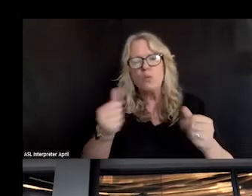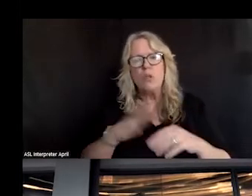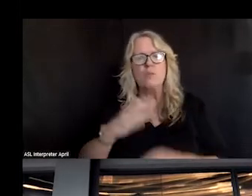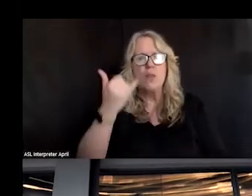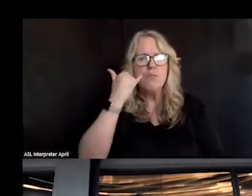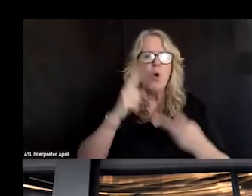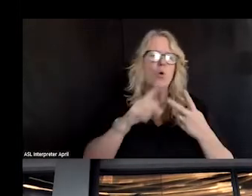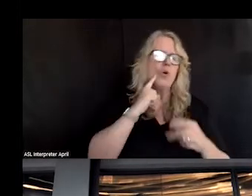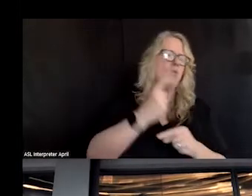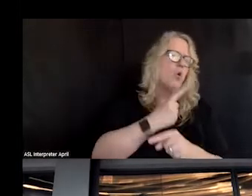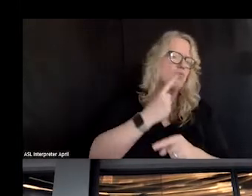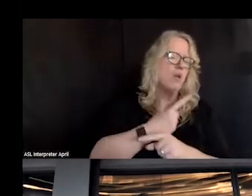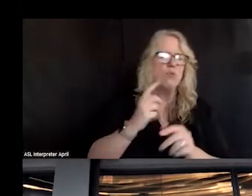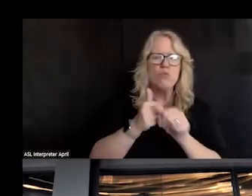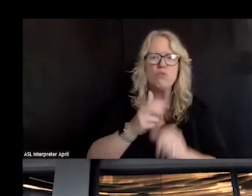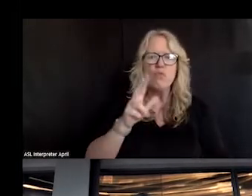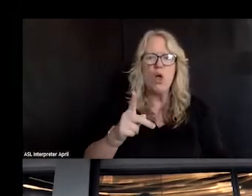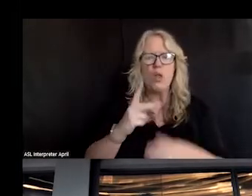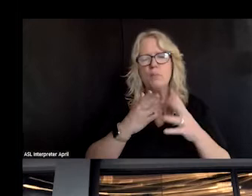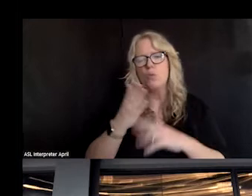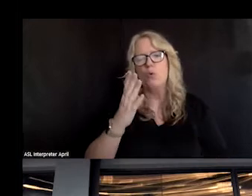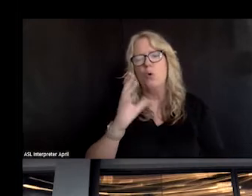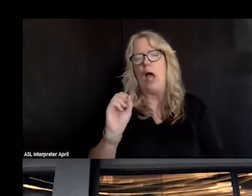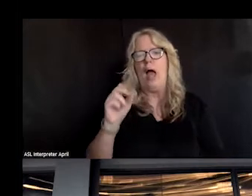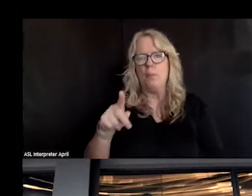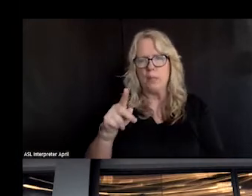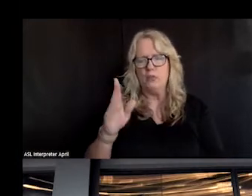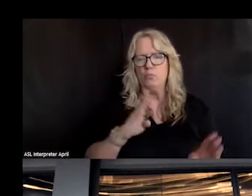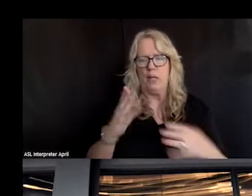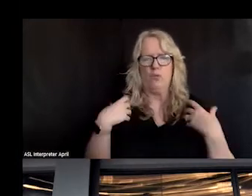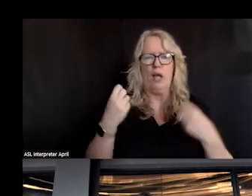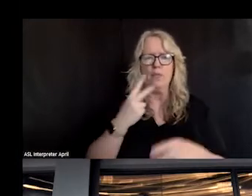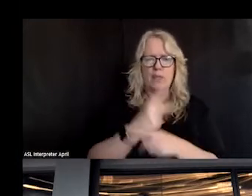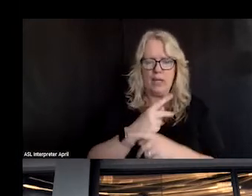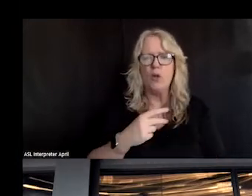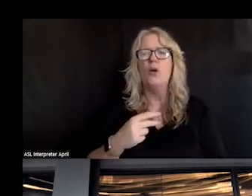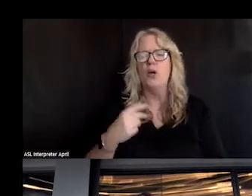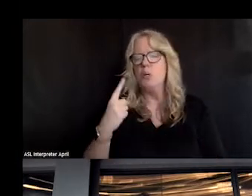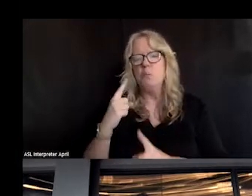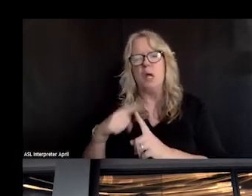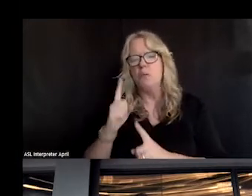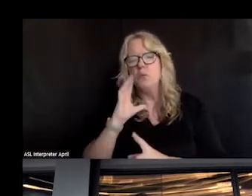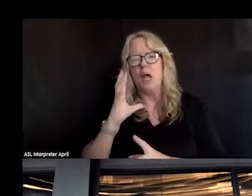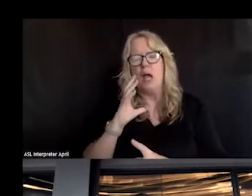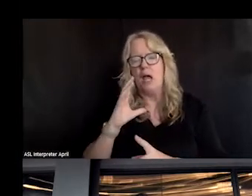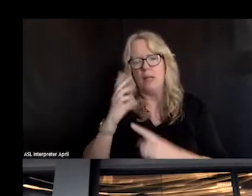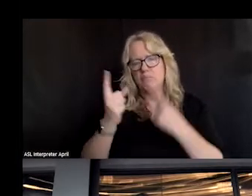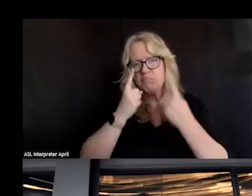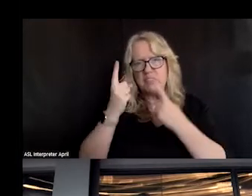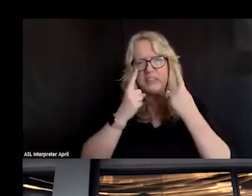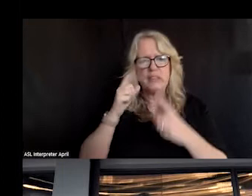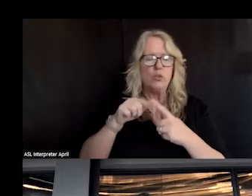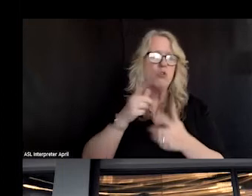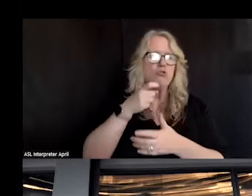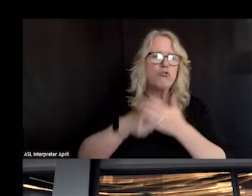of regular follow-ups through outpatient behavioral health care. We also aren't necessarily taking into consideration